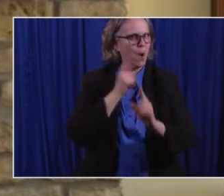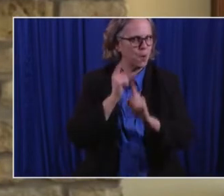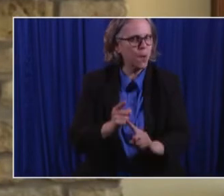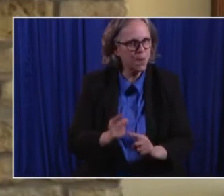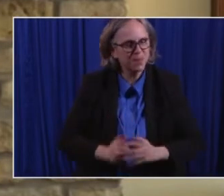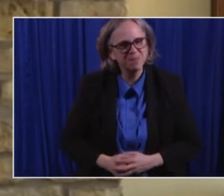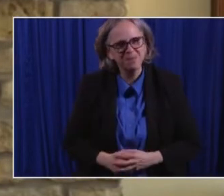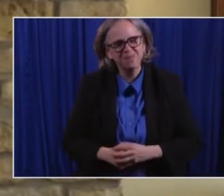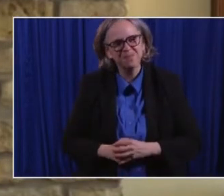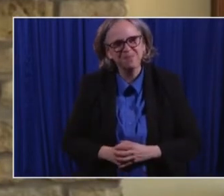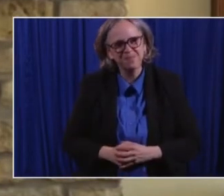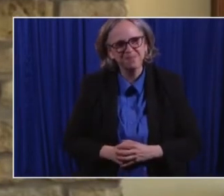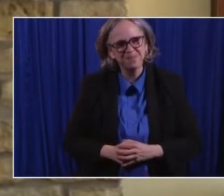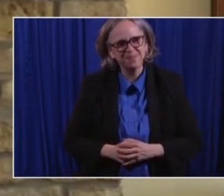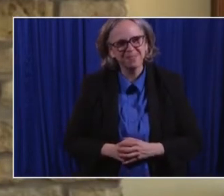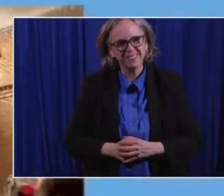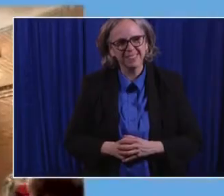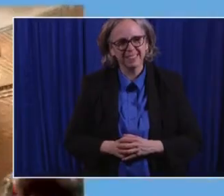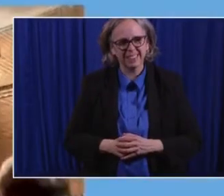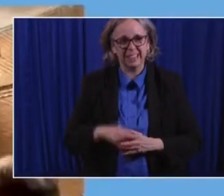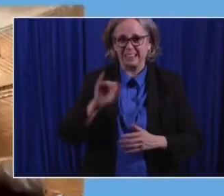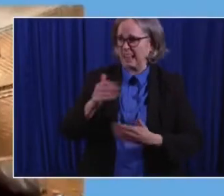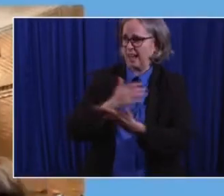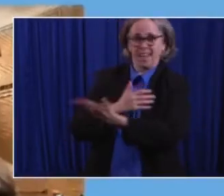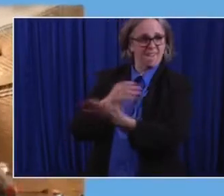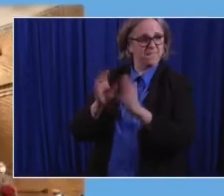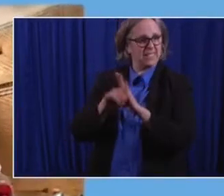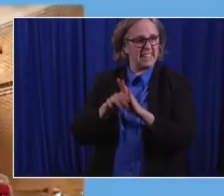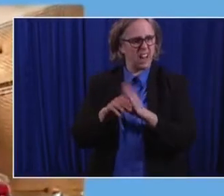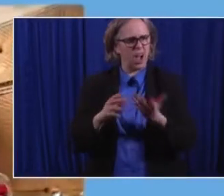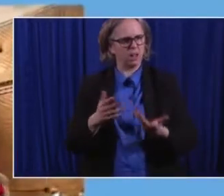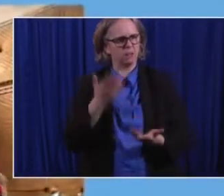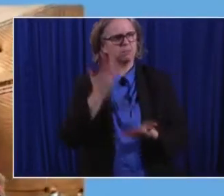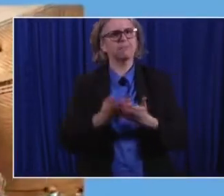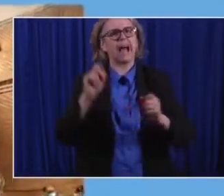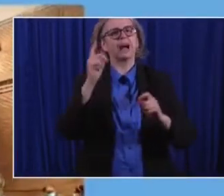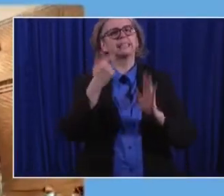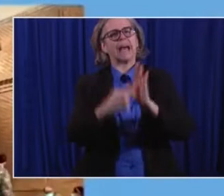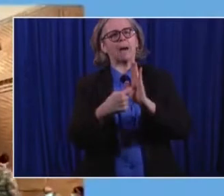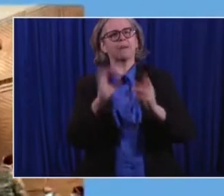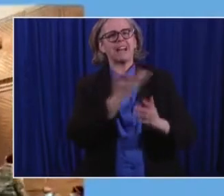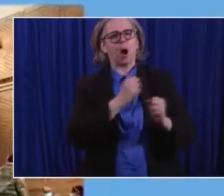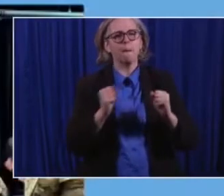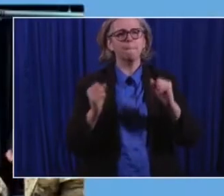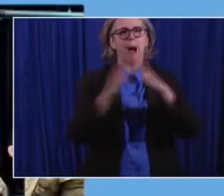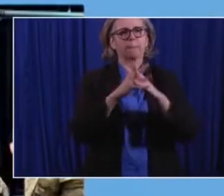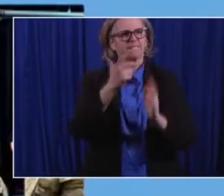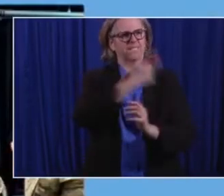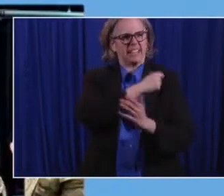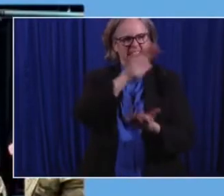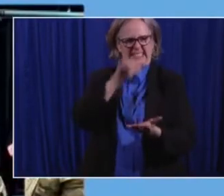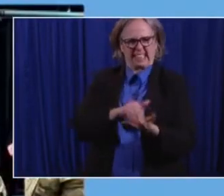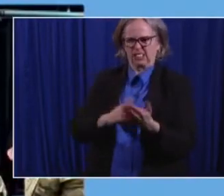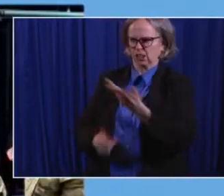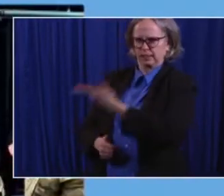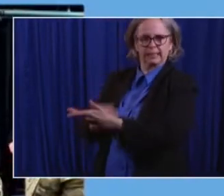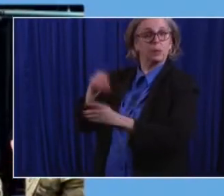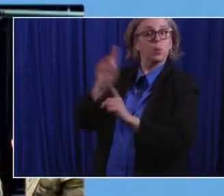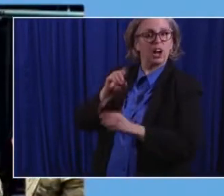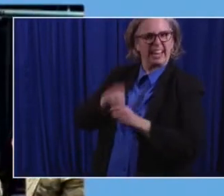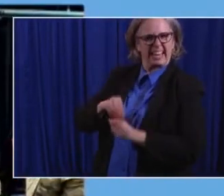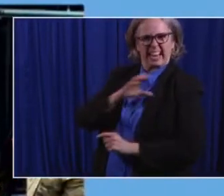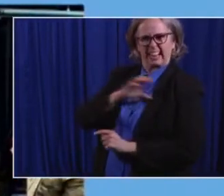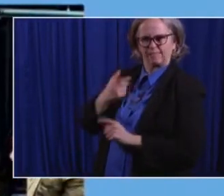Here is a video from one of our pop-up vaccination sites that was held in Cleveland last week. On